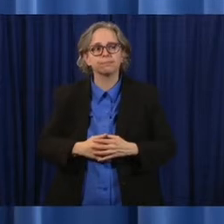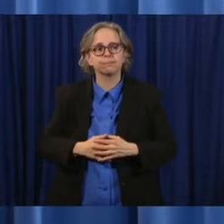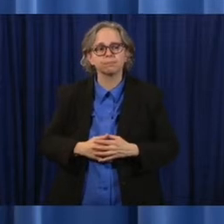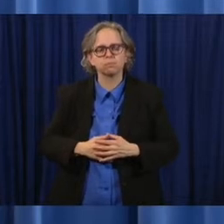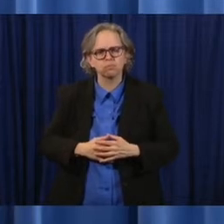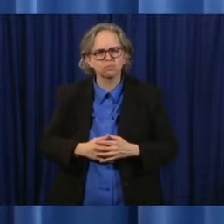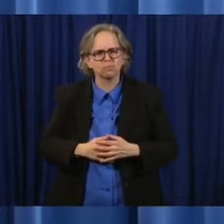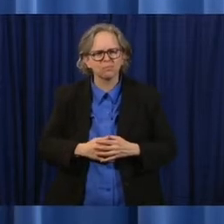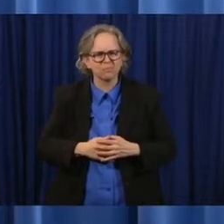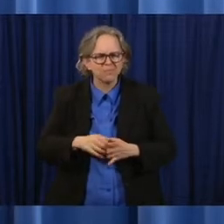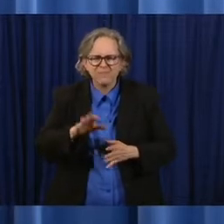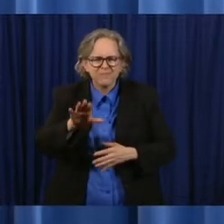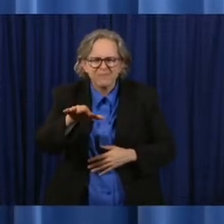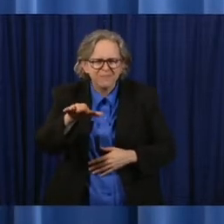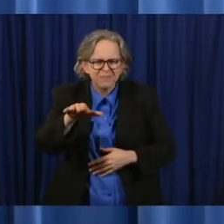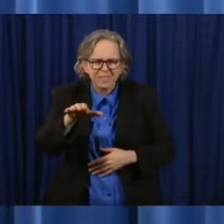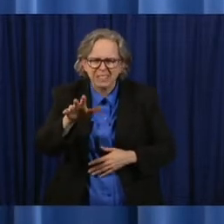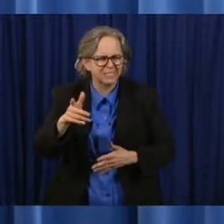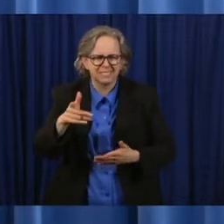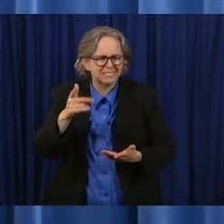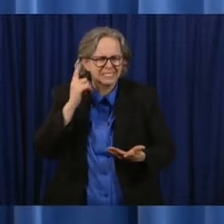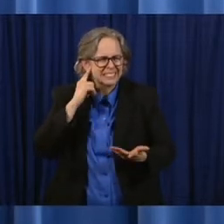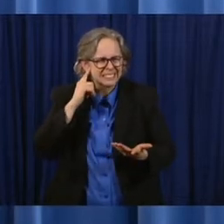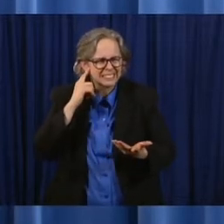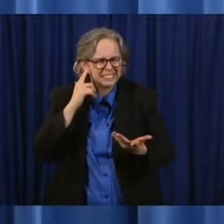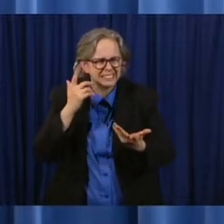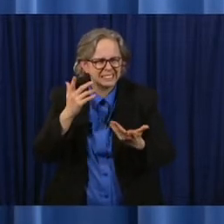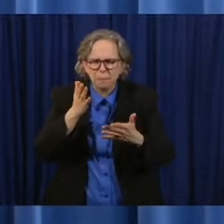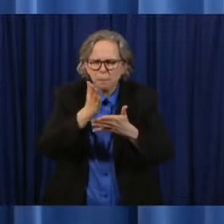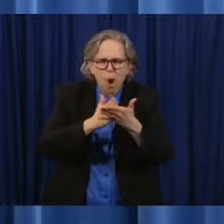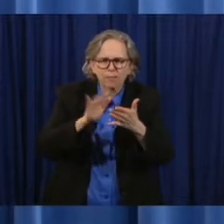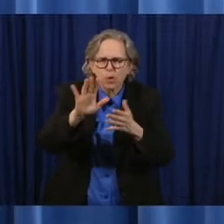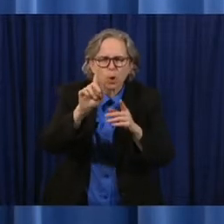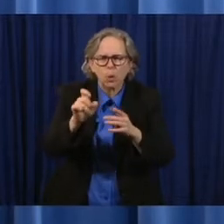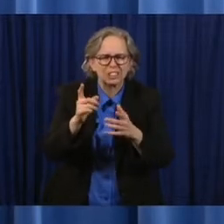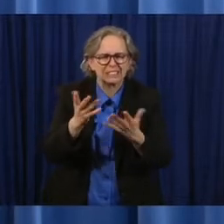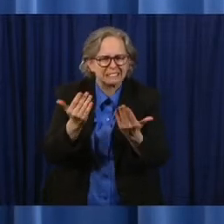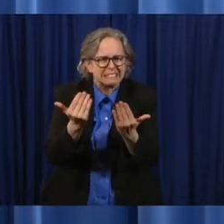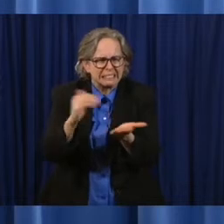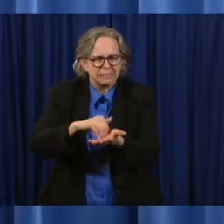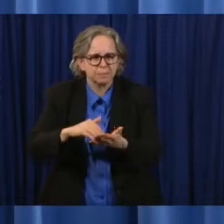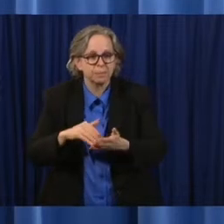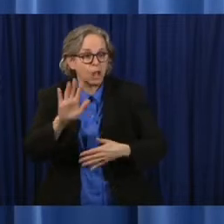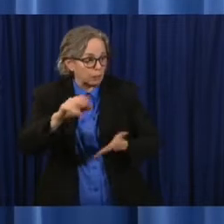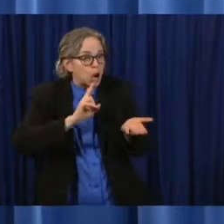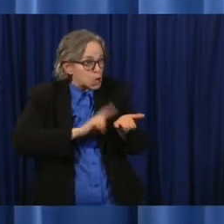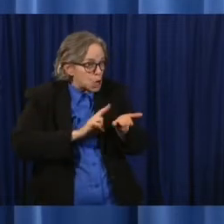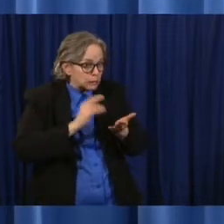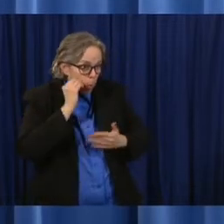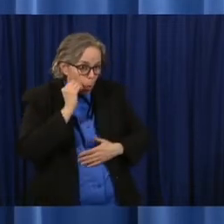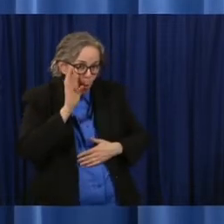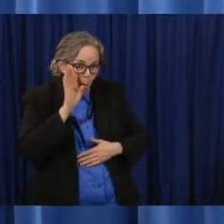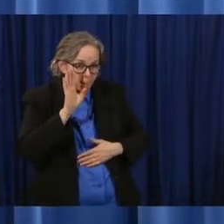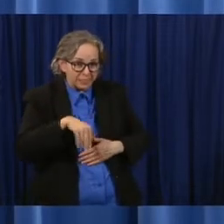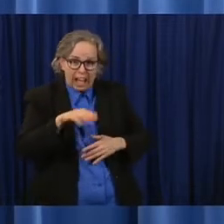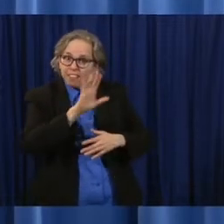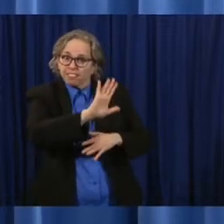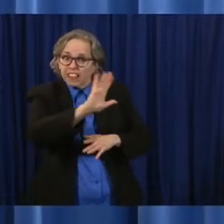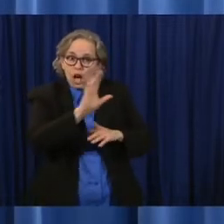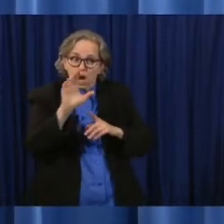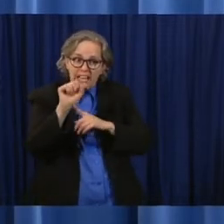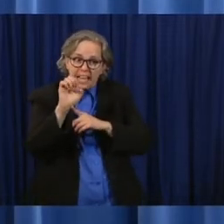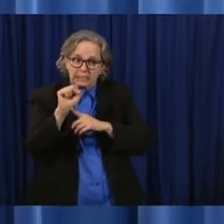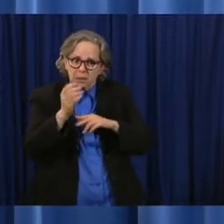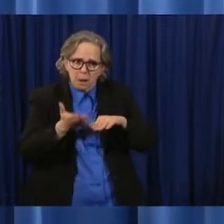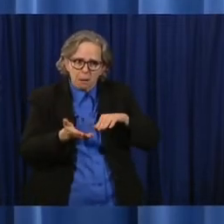I did not, I'm sorry, Randy, I didn't hear the first part about it. The nursing home case database is back online,